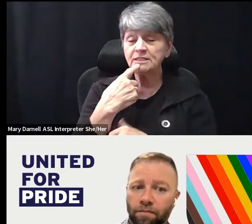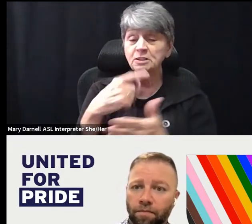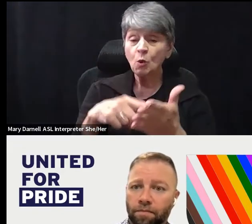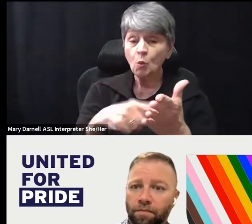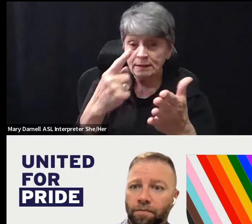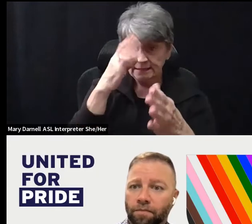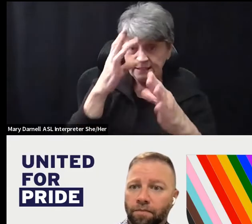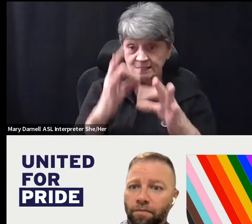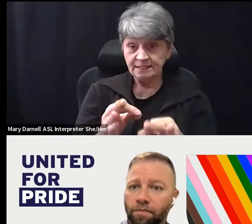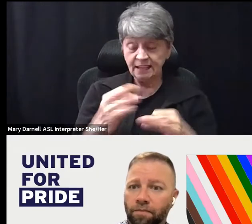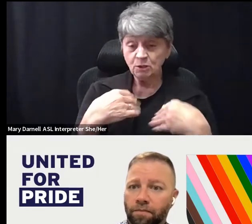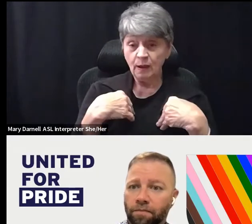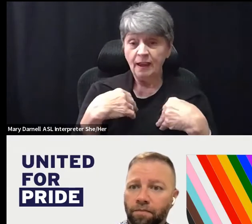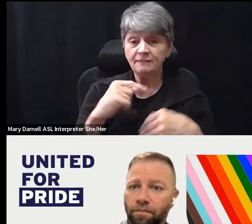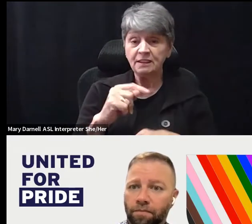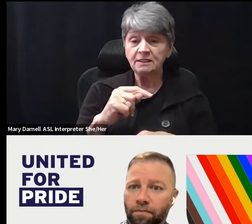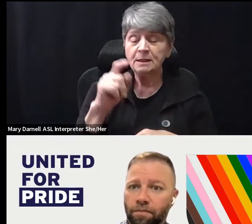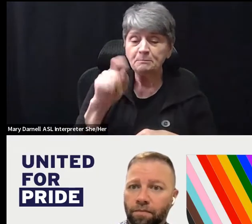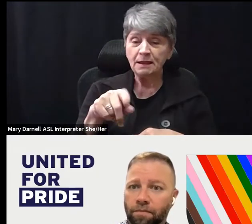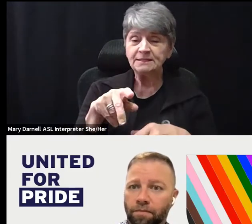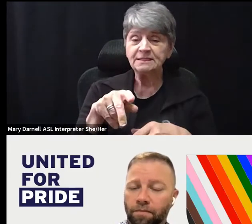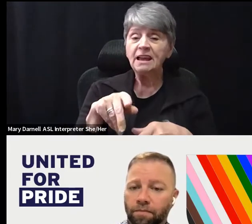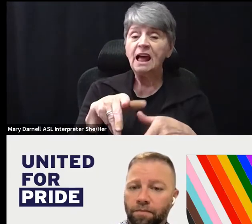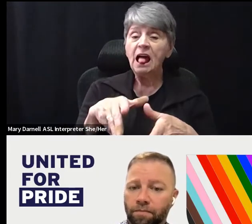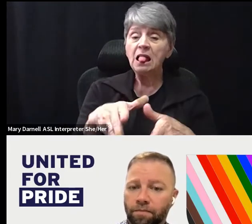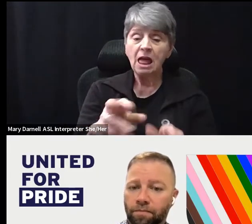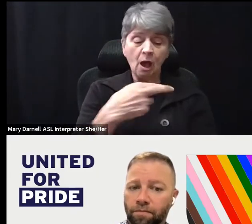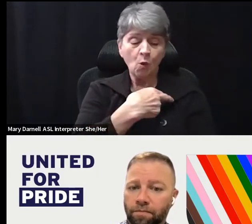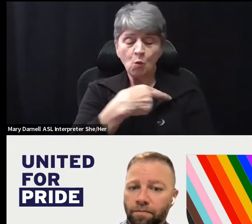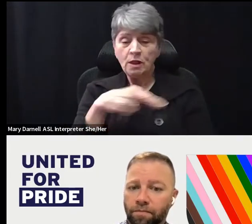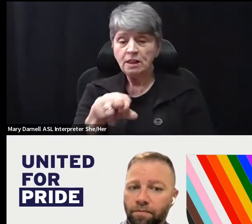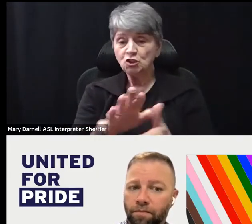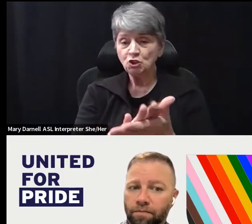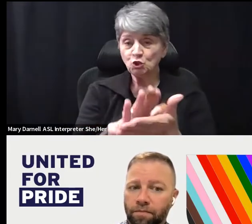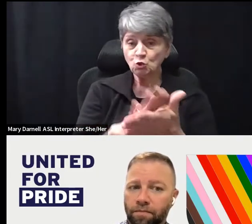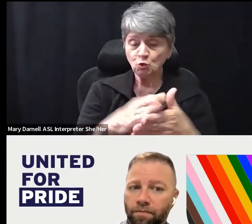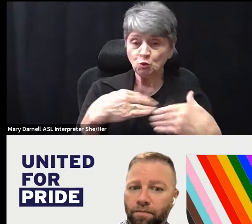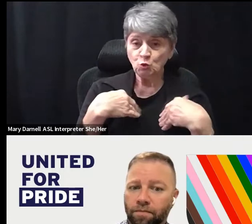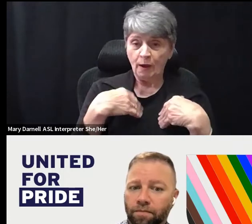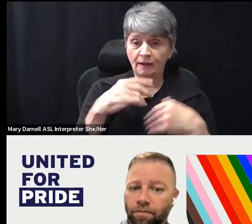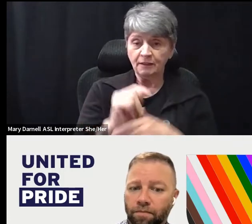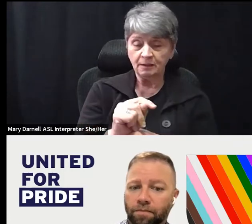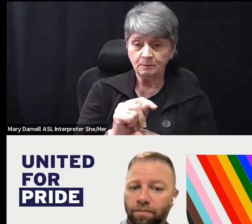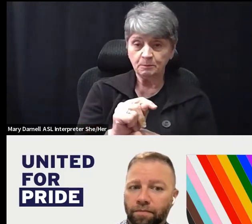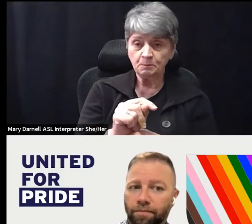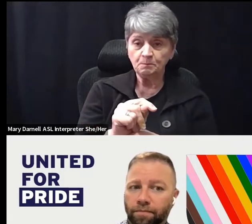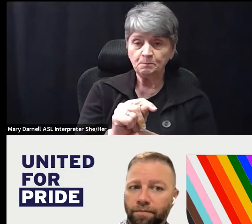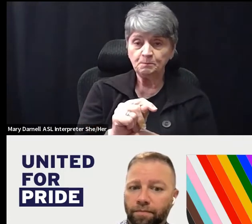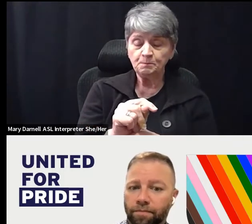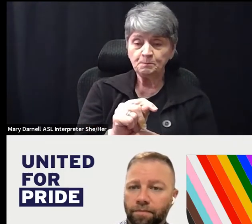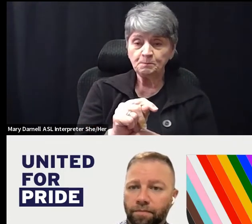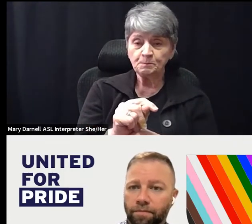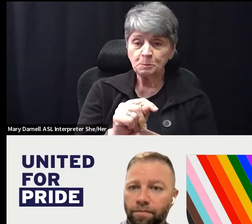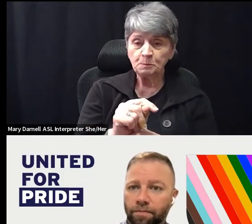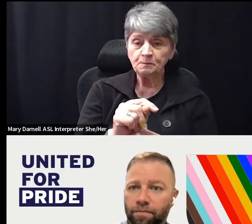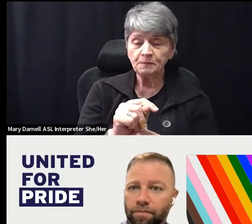it must allow religious schools to get vouchers, even if the religious schools only provide religious instruction. Of